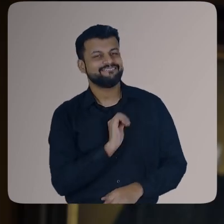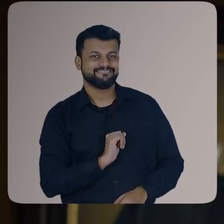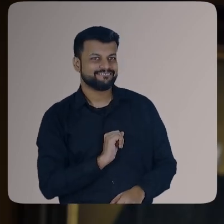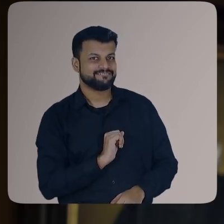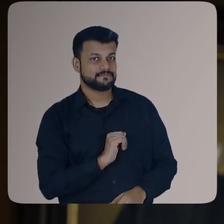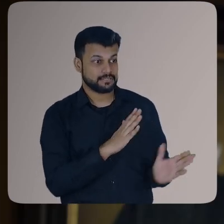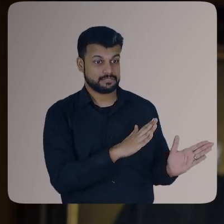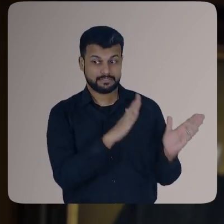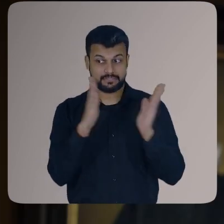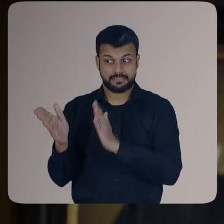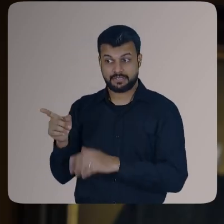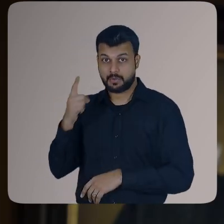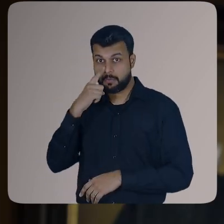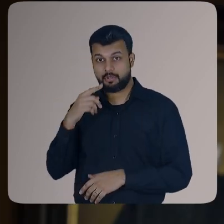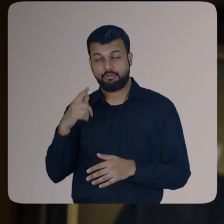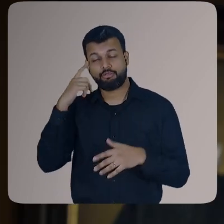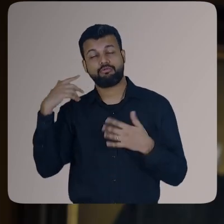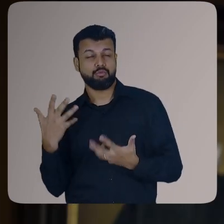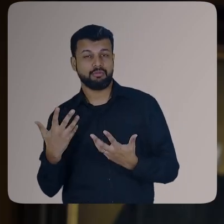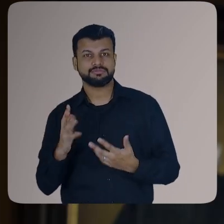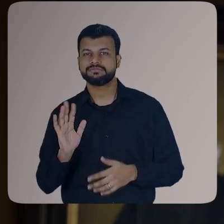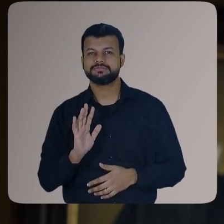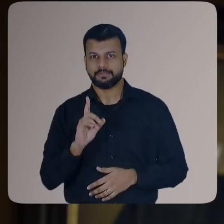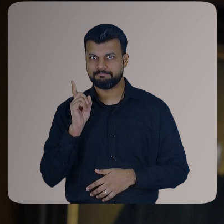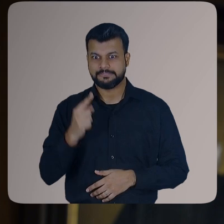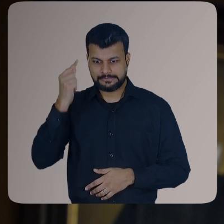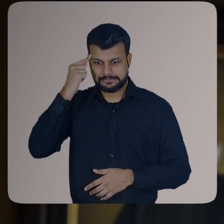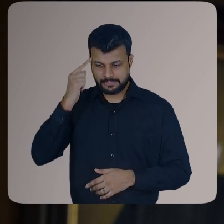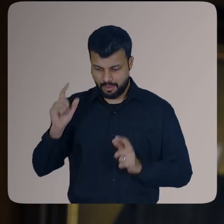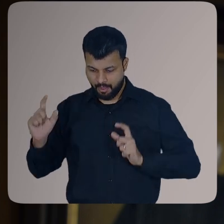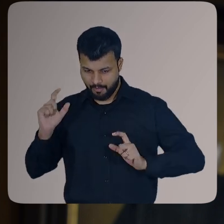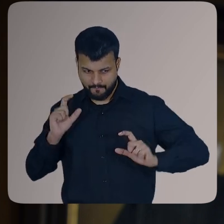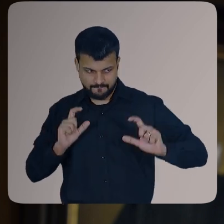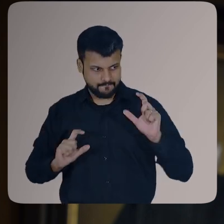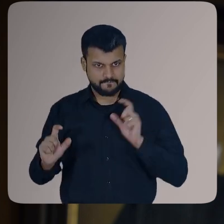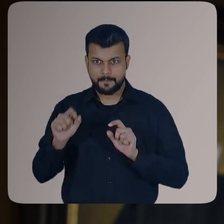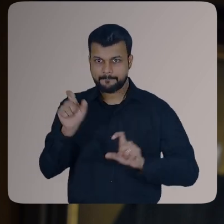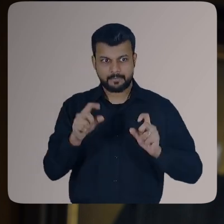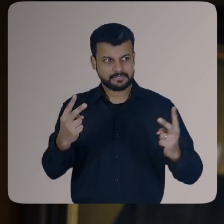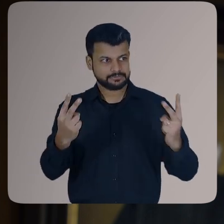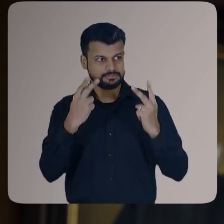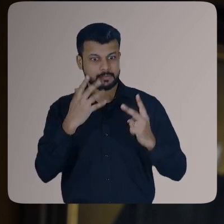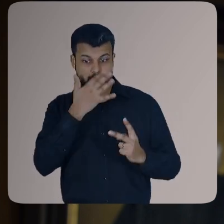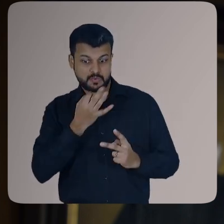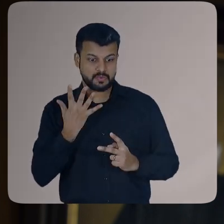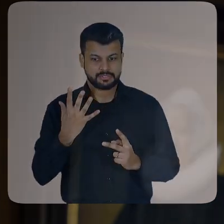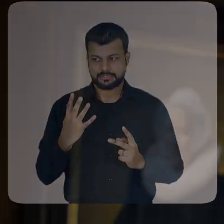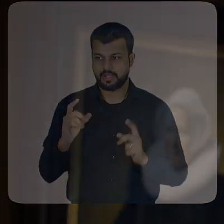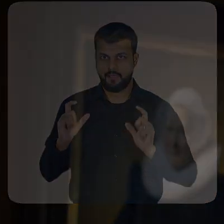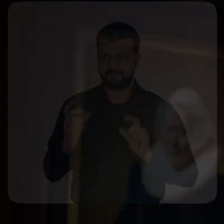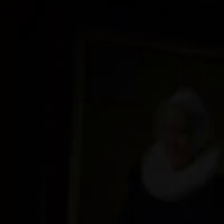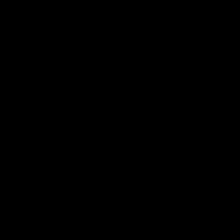imagine Gayatri Devi was very conscious of the image she presented to the public and of her reputation as a